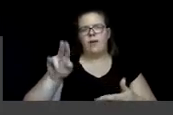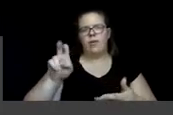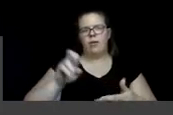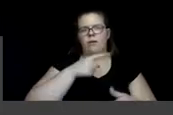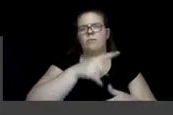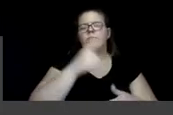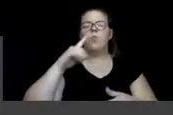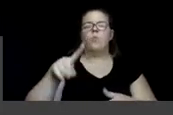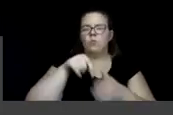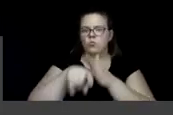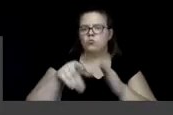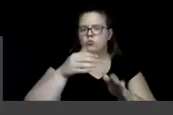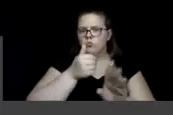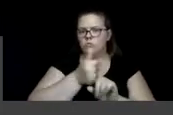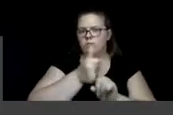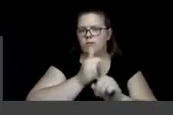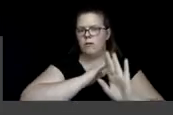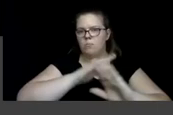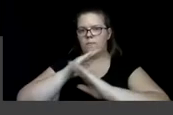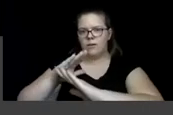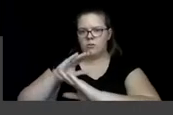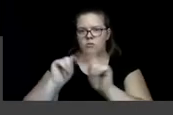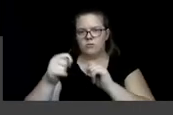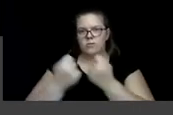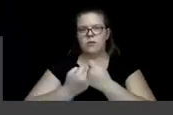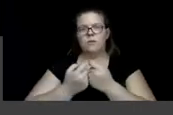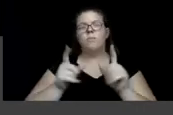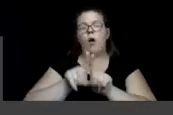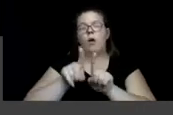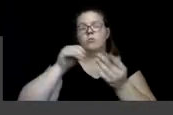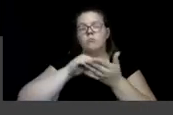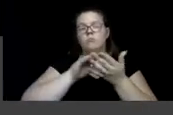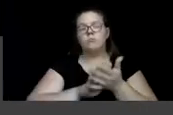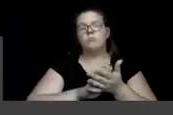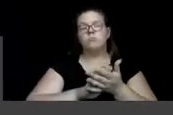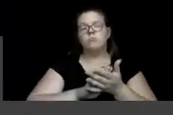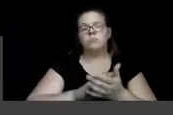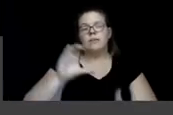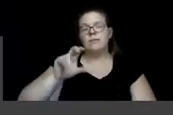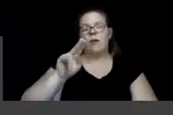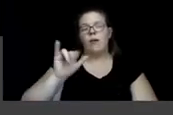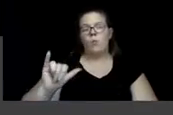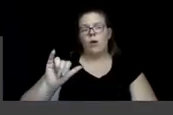team. And then I also put on our CNY